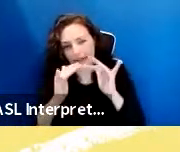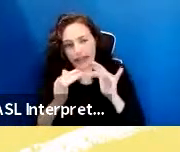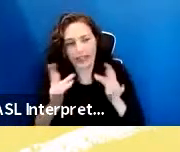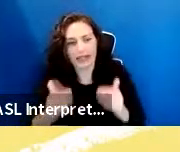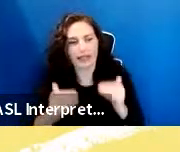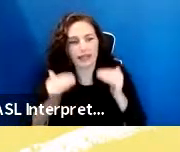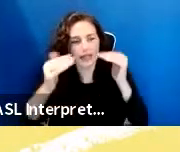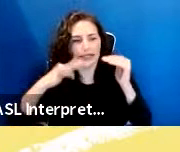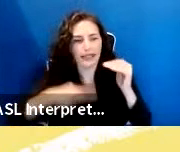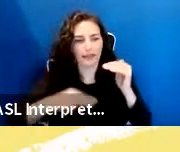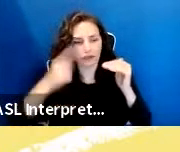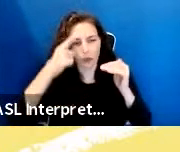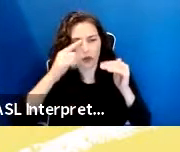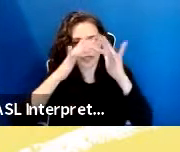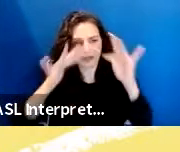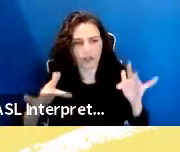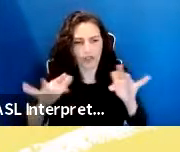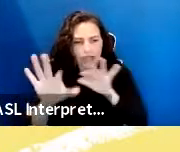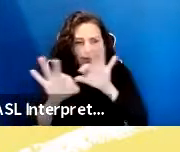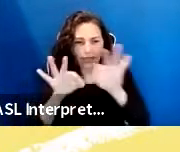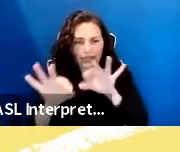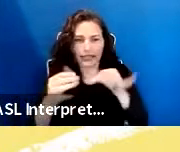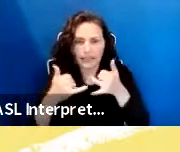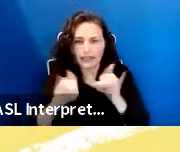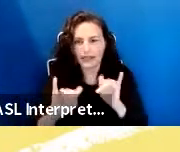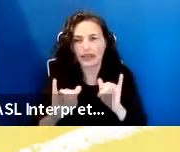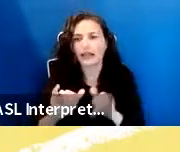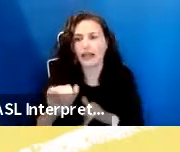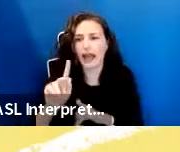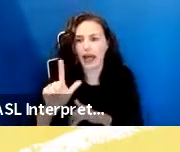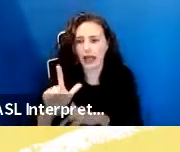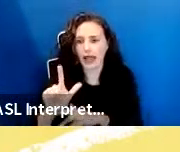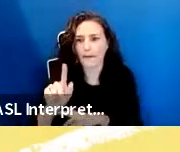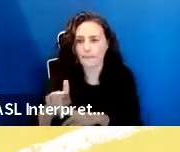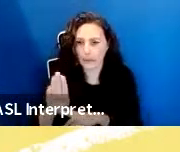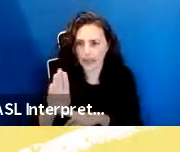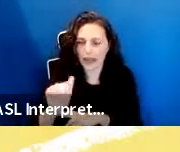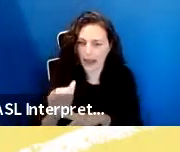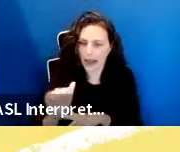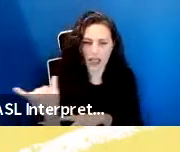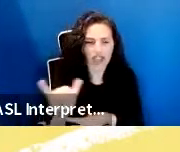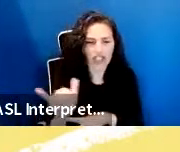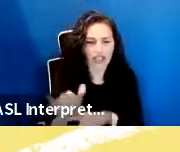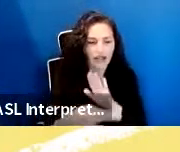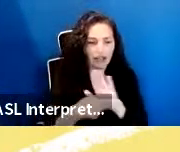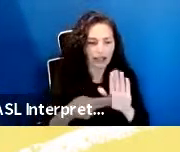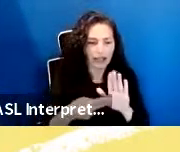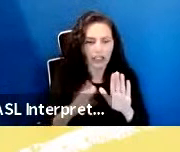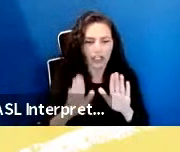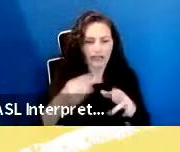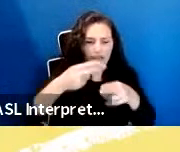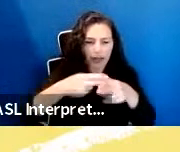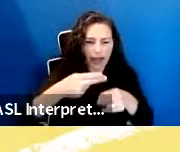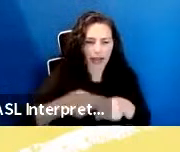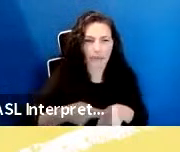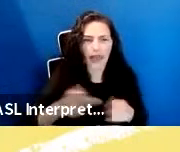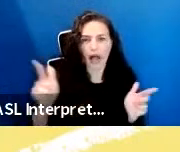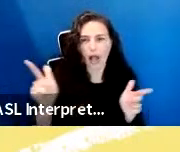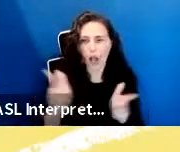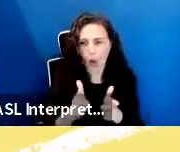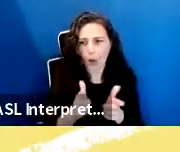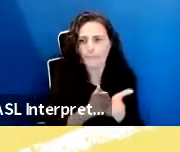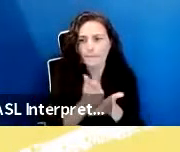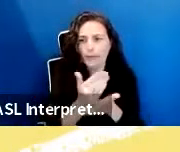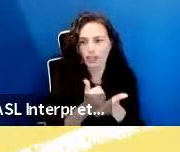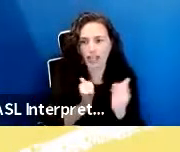also exists under the LPA. And with this agreement, just as it indicates in its name, low budget theatrical, you are